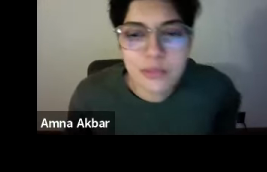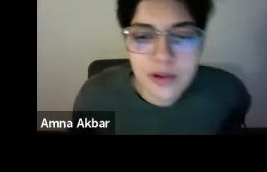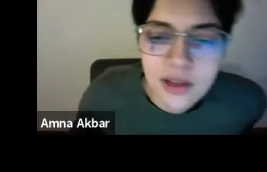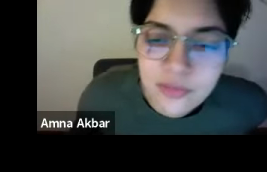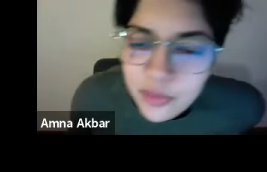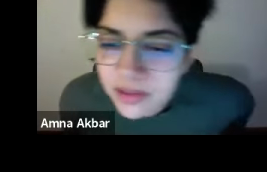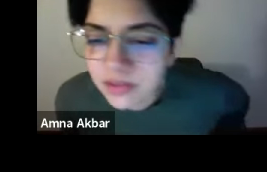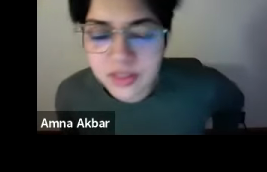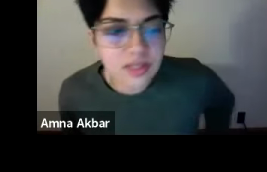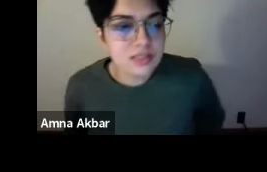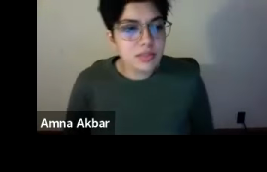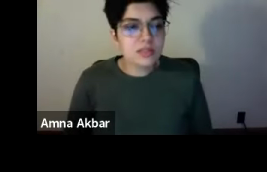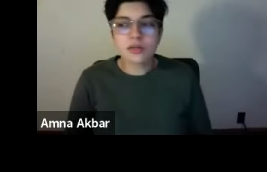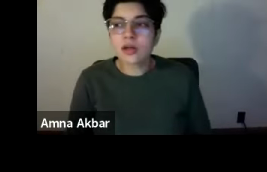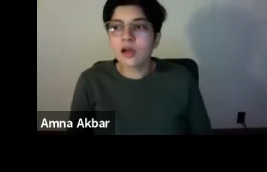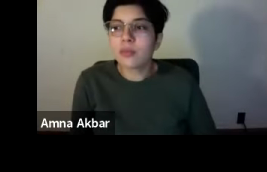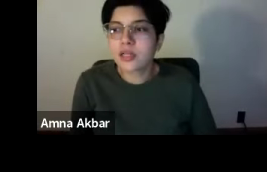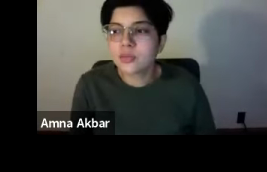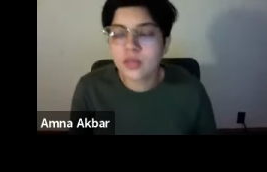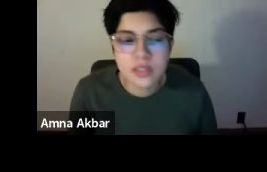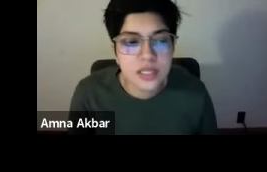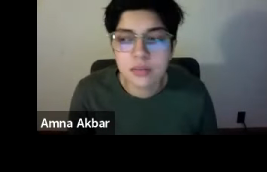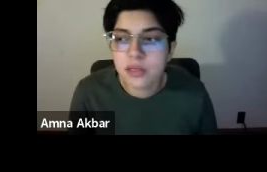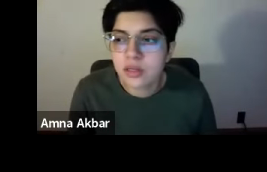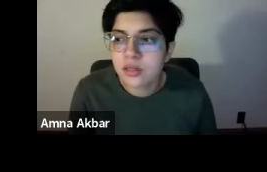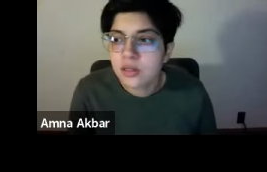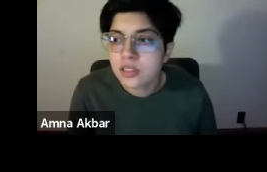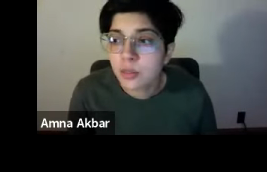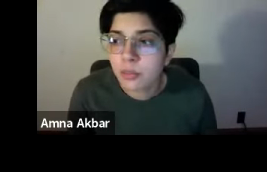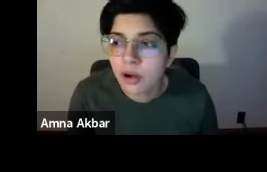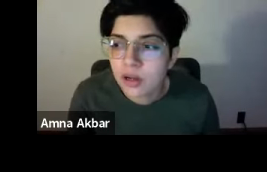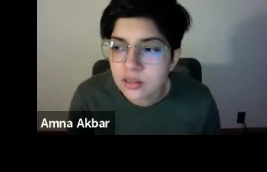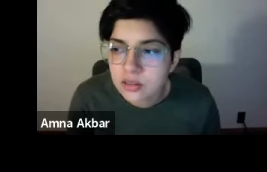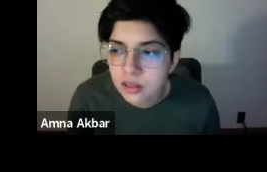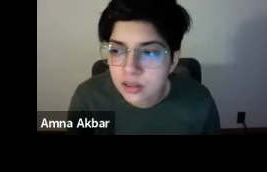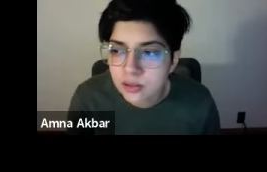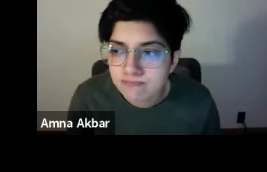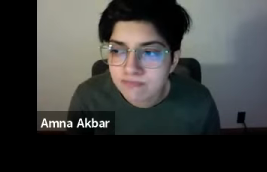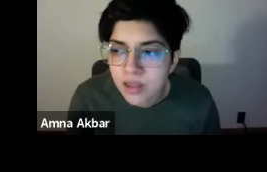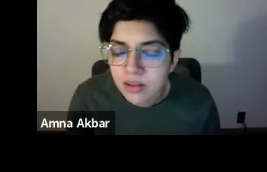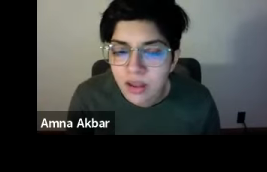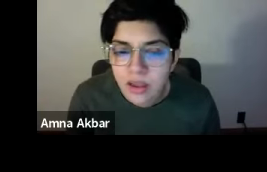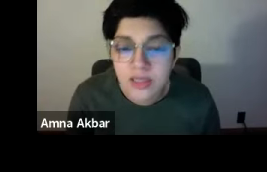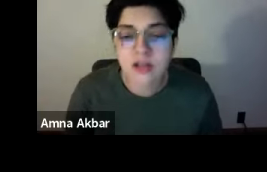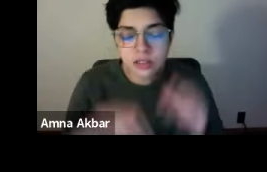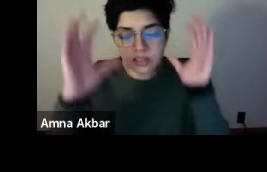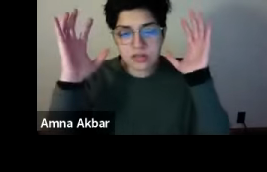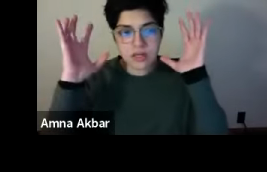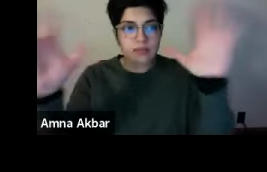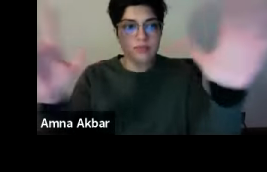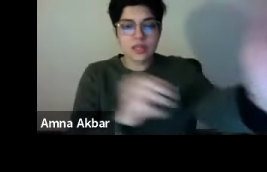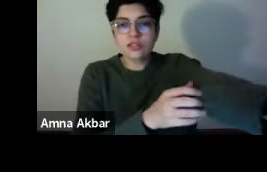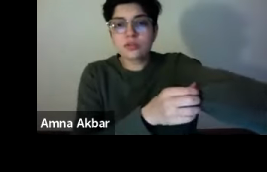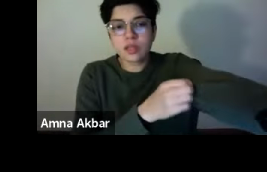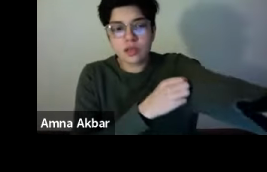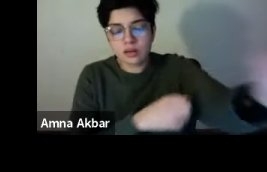thanks, Marbre. Hi, everyone. It's really nice to be here. I just wanted to take a minute to pause in contrast to the